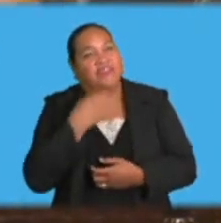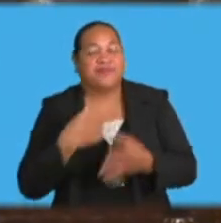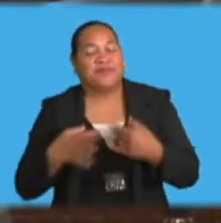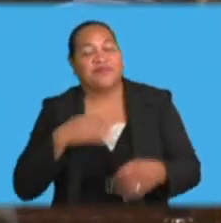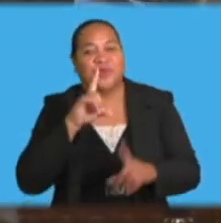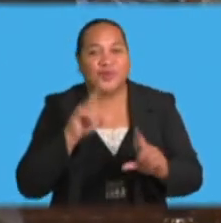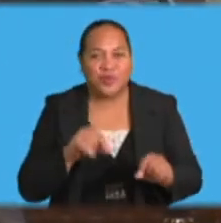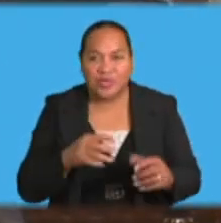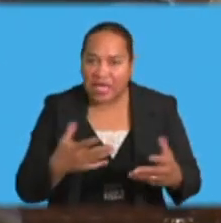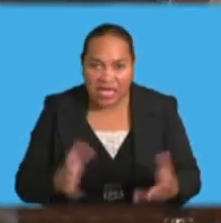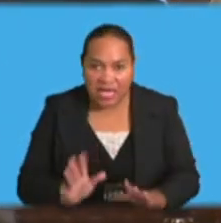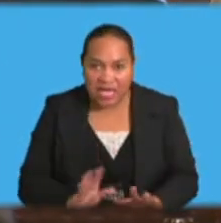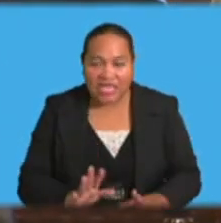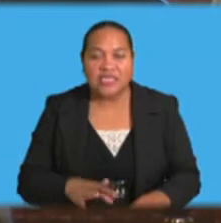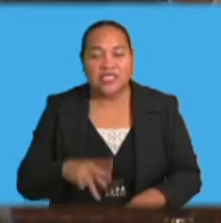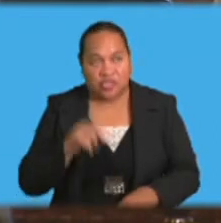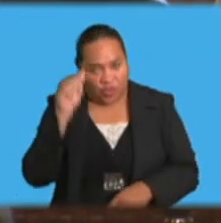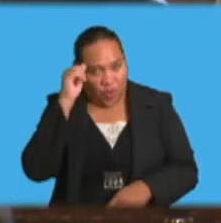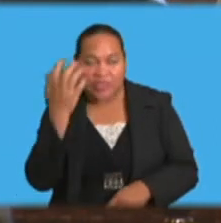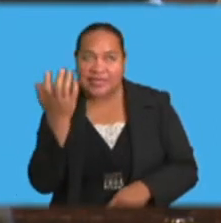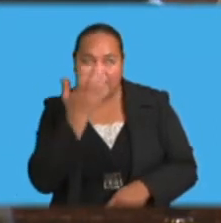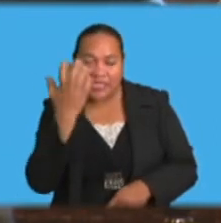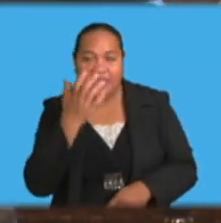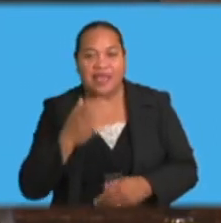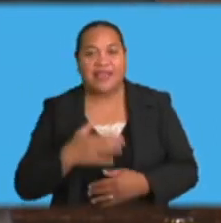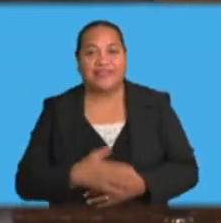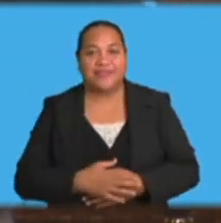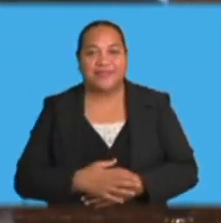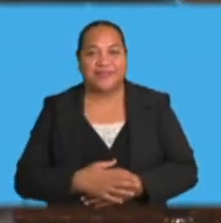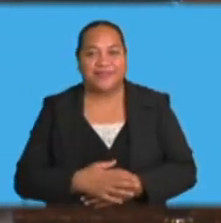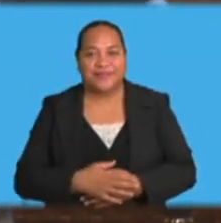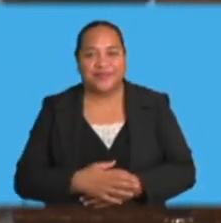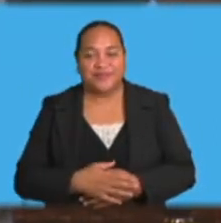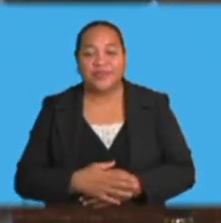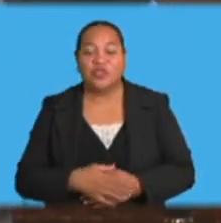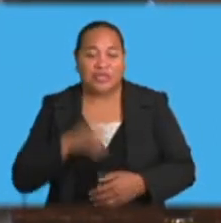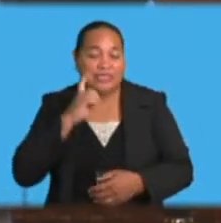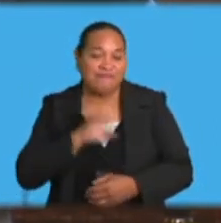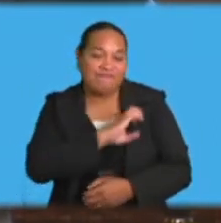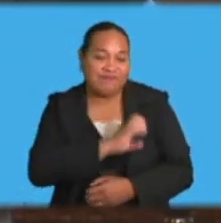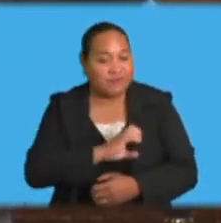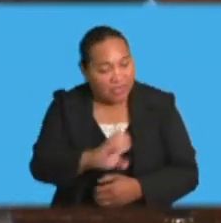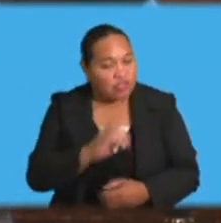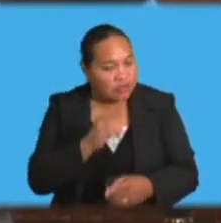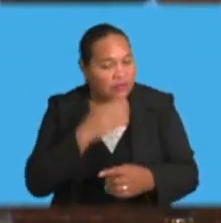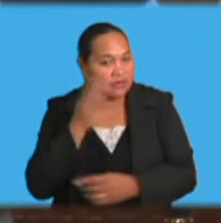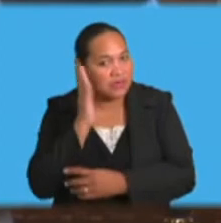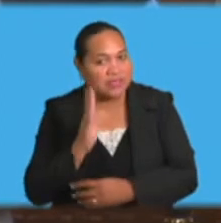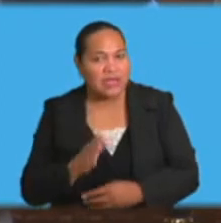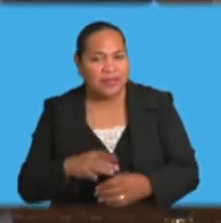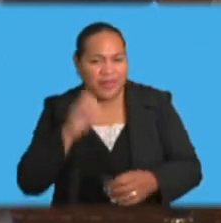and do it, even though they know it's dangerous for them. Madam Speaker, statistics show that 18